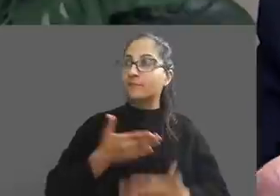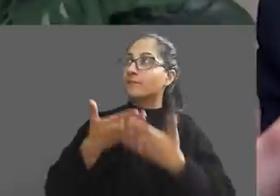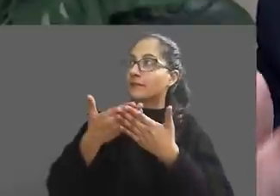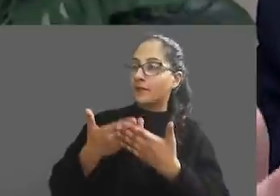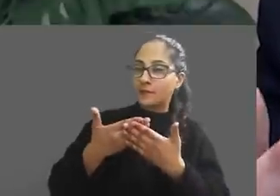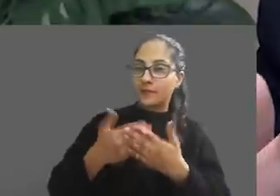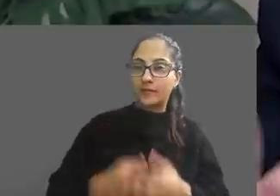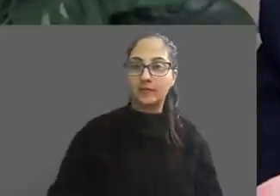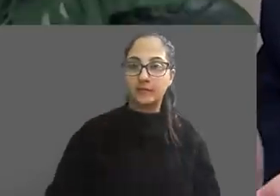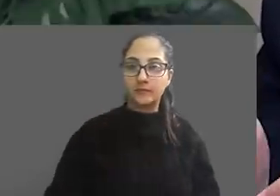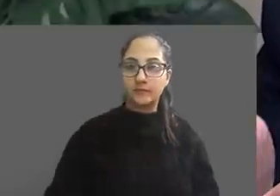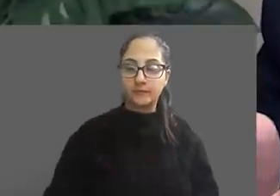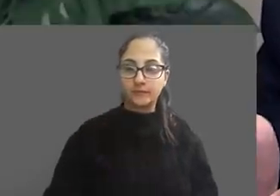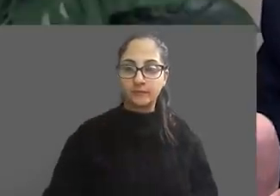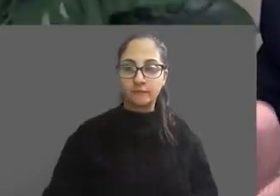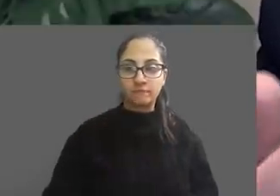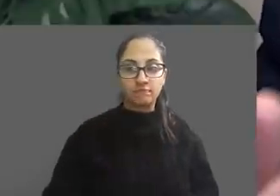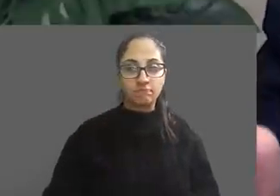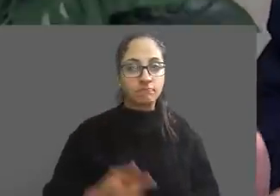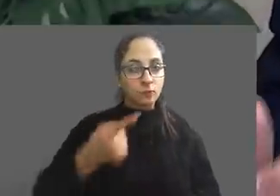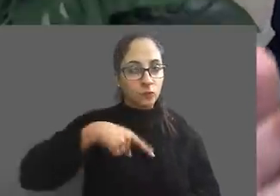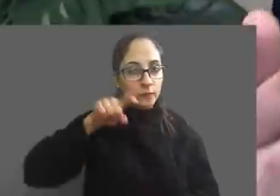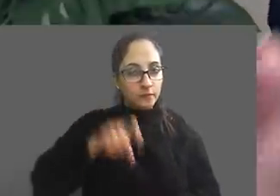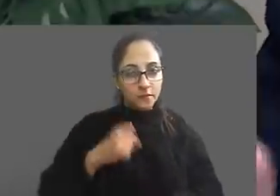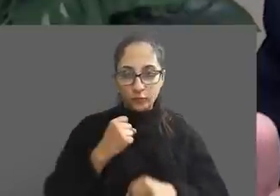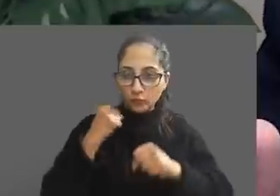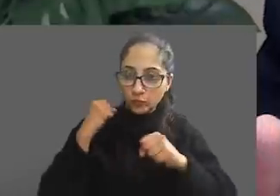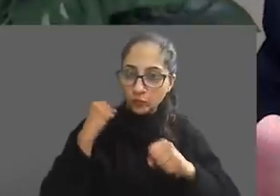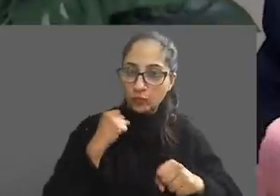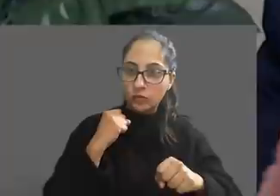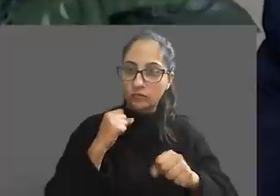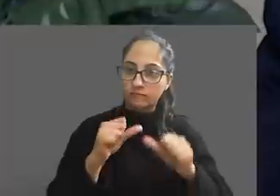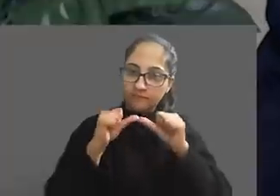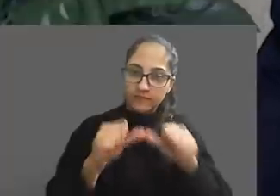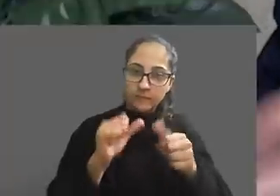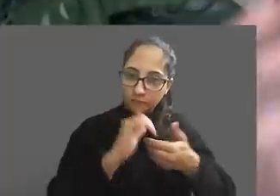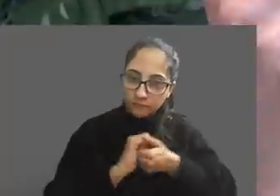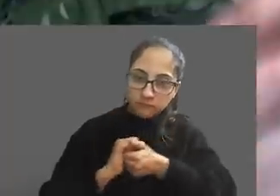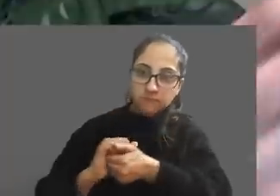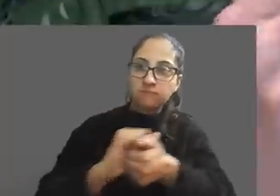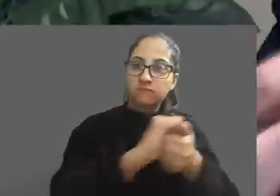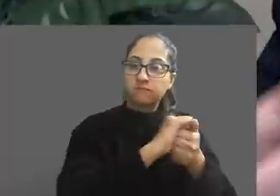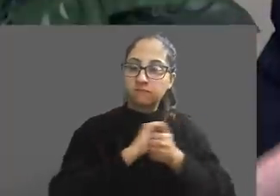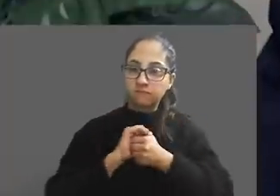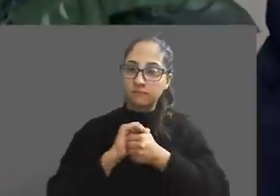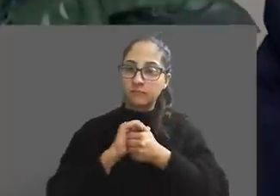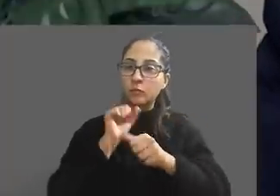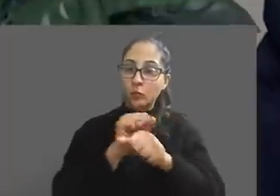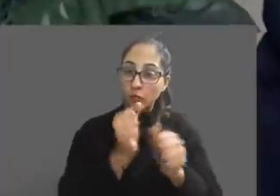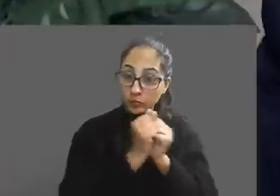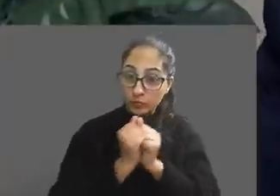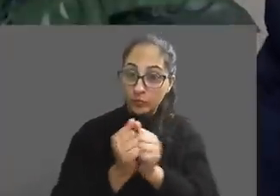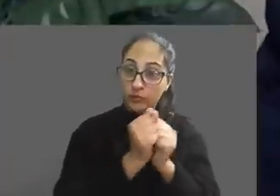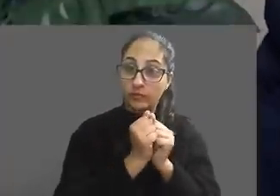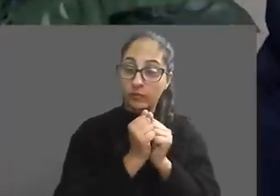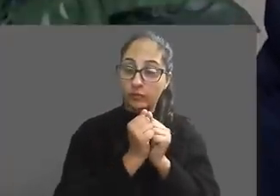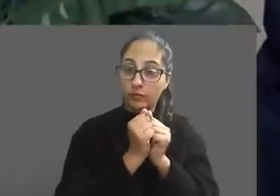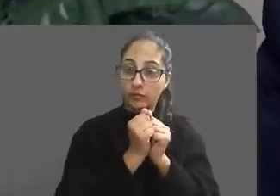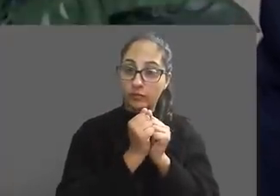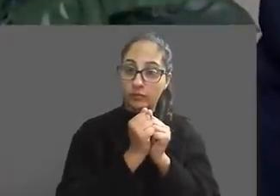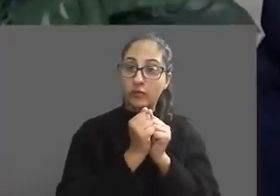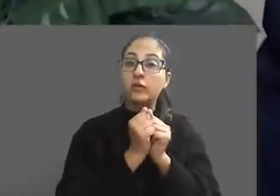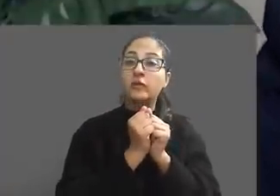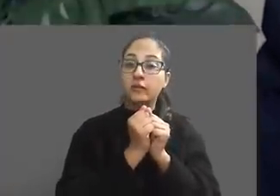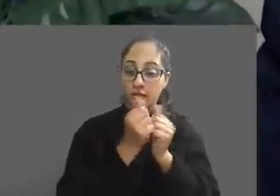We must remain strong and prepare to build and to build well when this